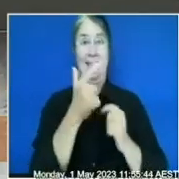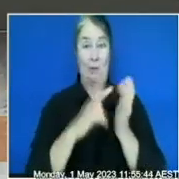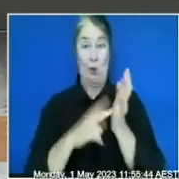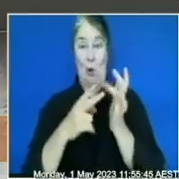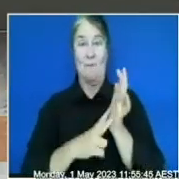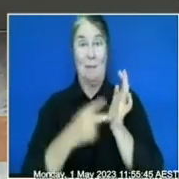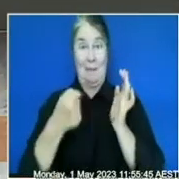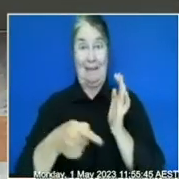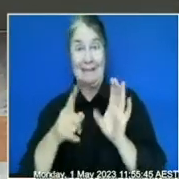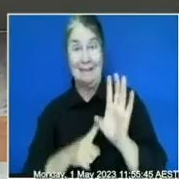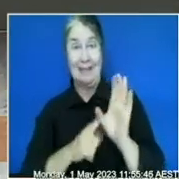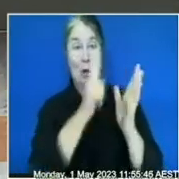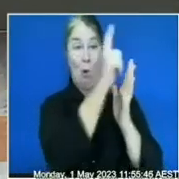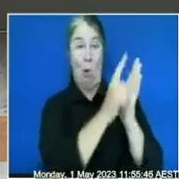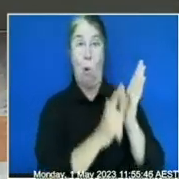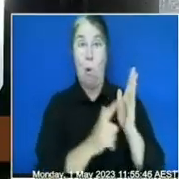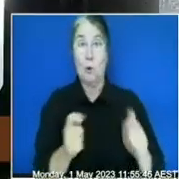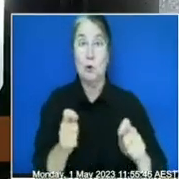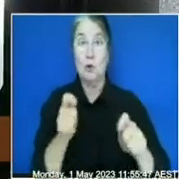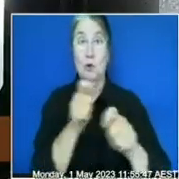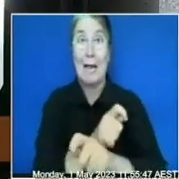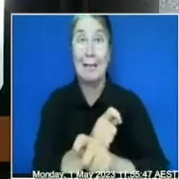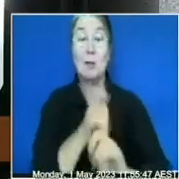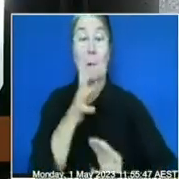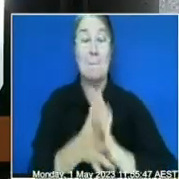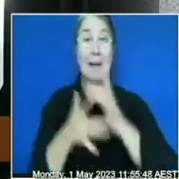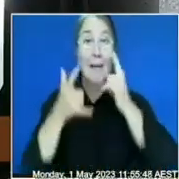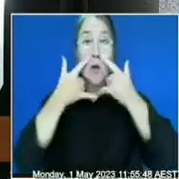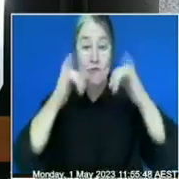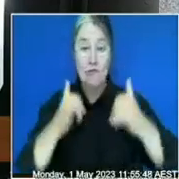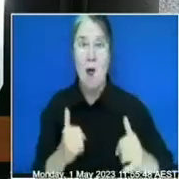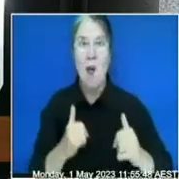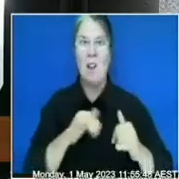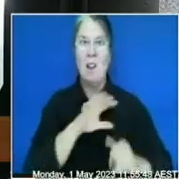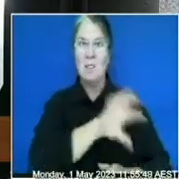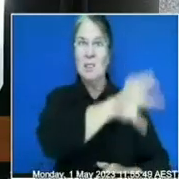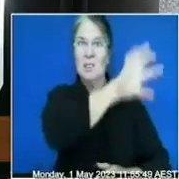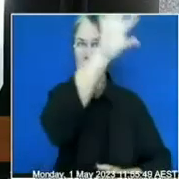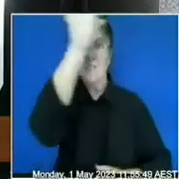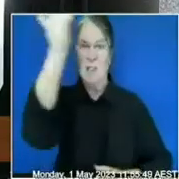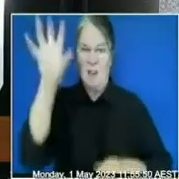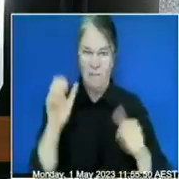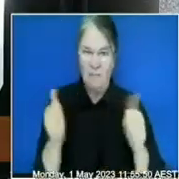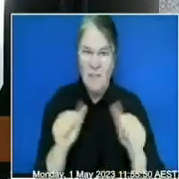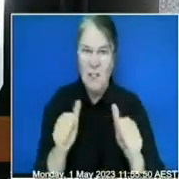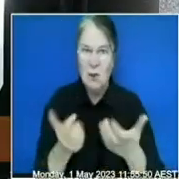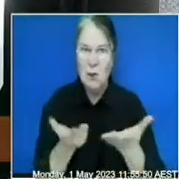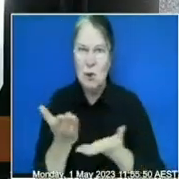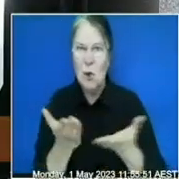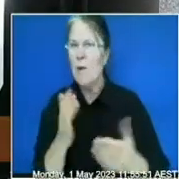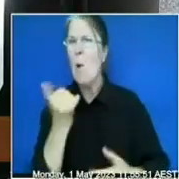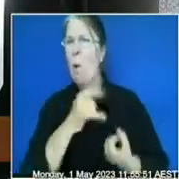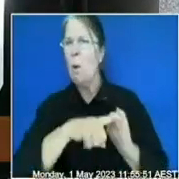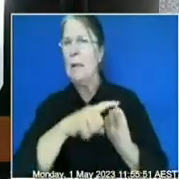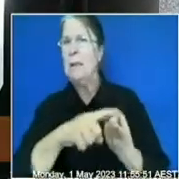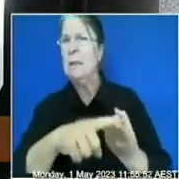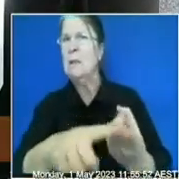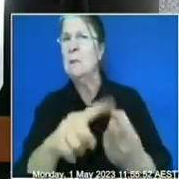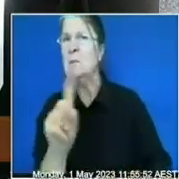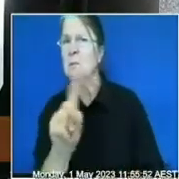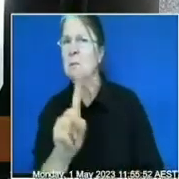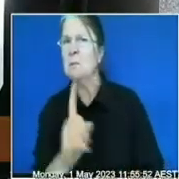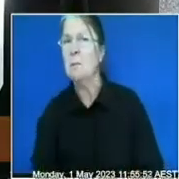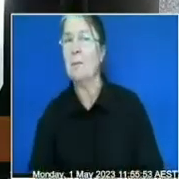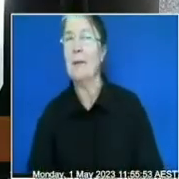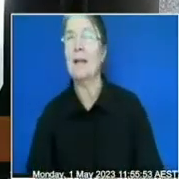There's potential for a small period of crossover because the trial sites were funded for a 12-month period, and because of the delays in getting started,